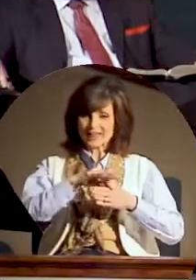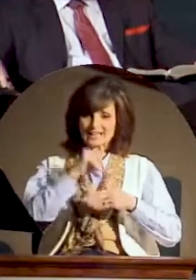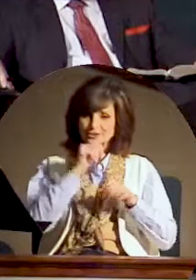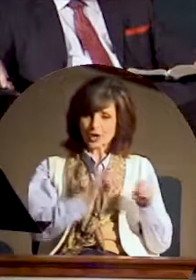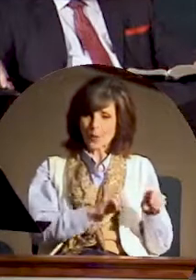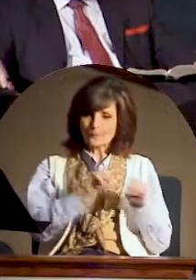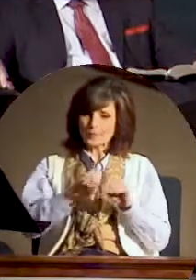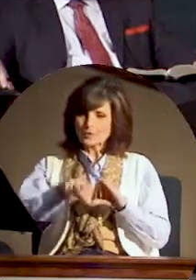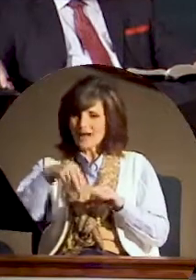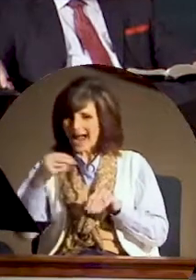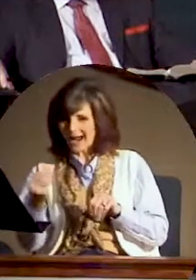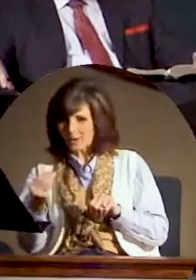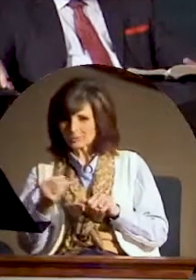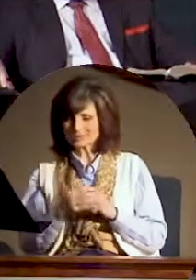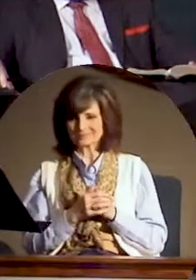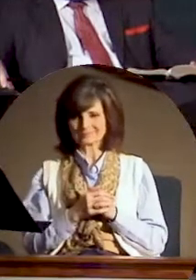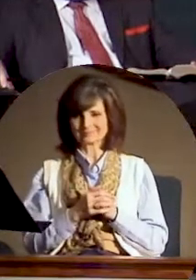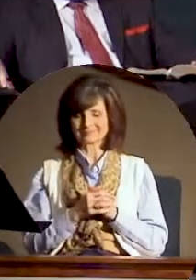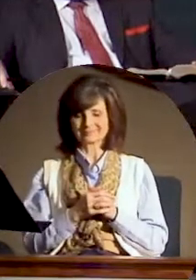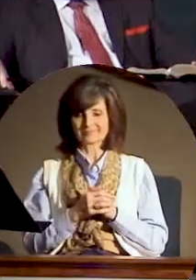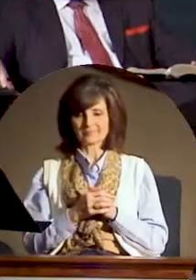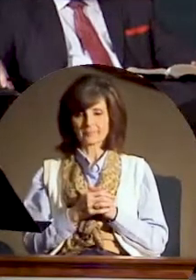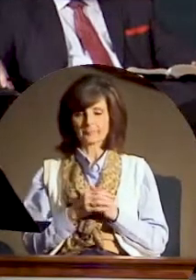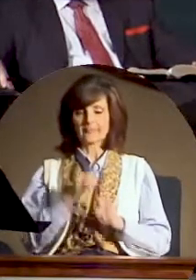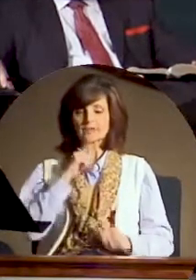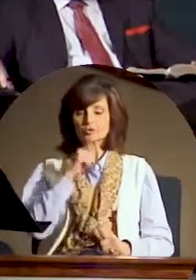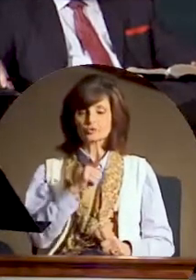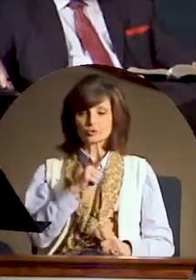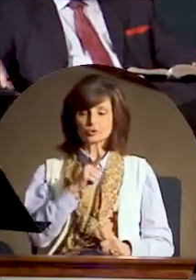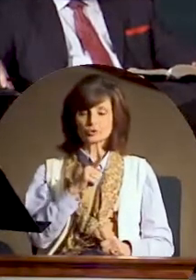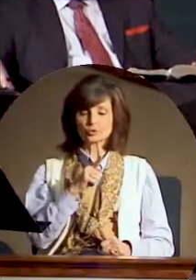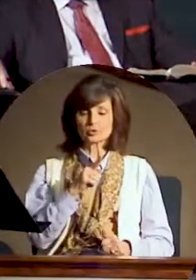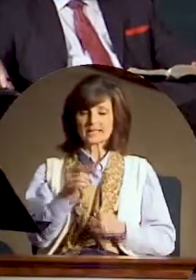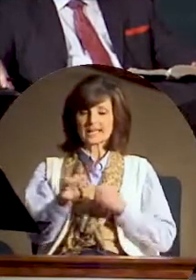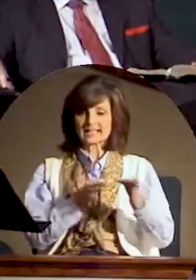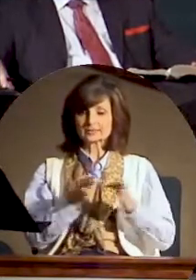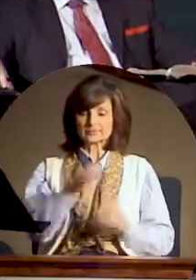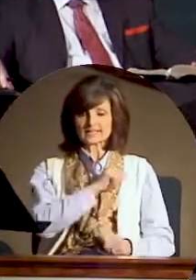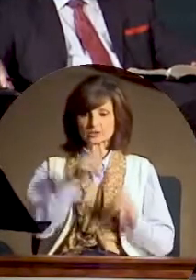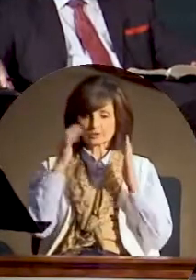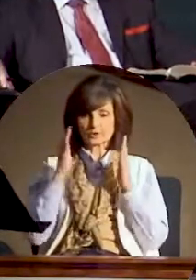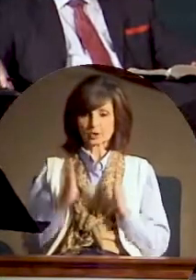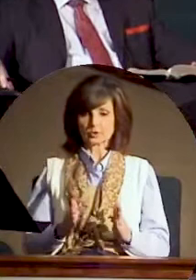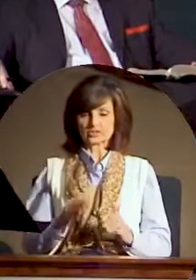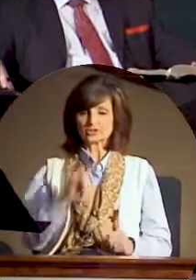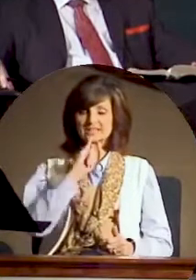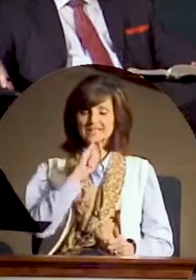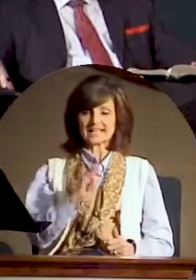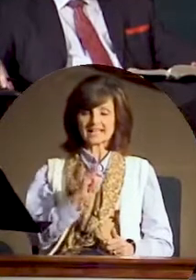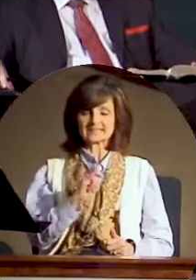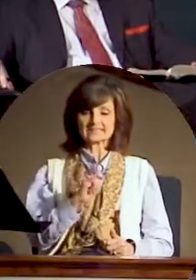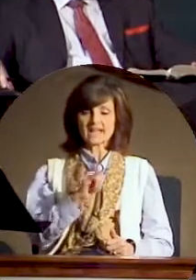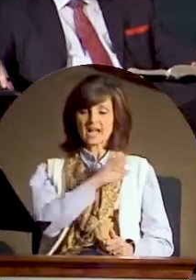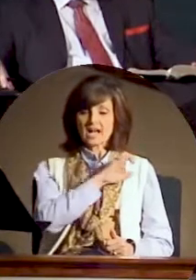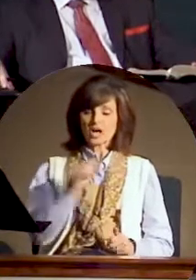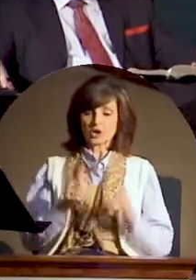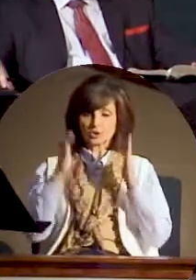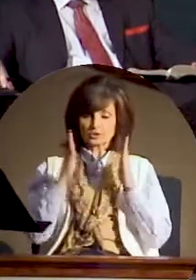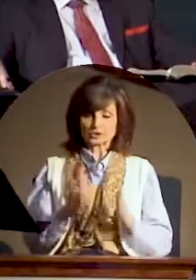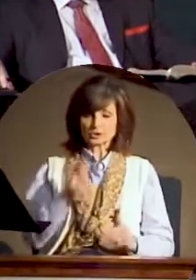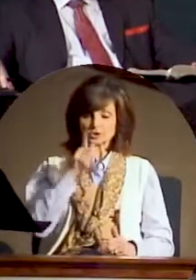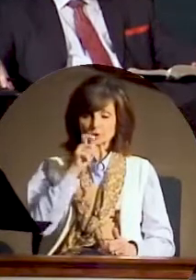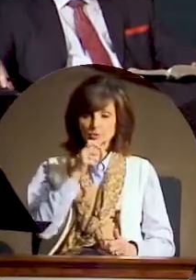Can I tell you something? Let me tell you what a good definition of a Christian is. A Christian is somebody that has a saved soul